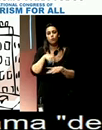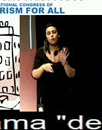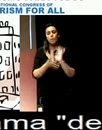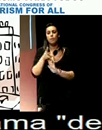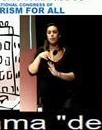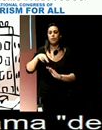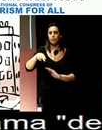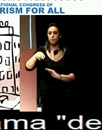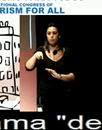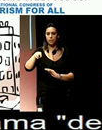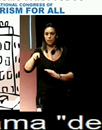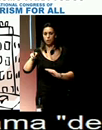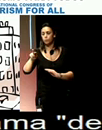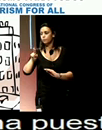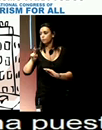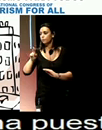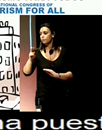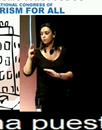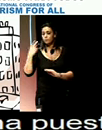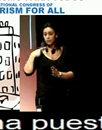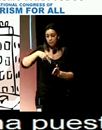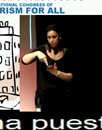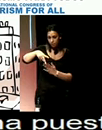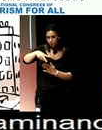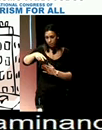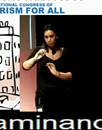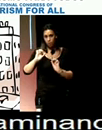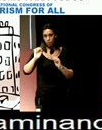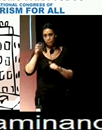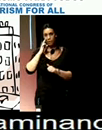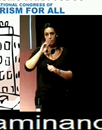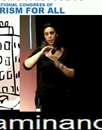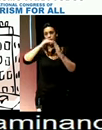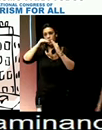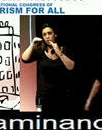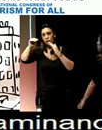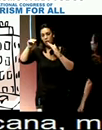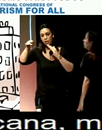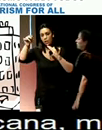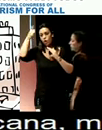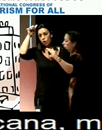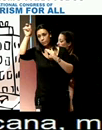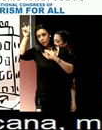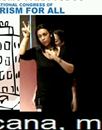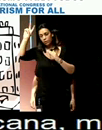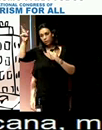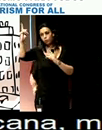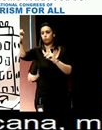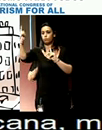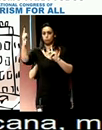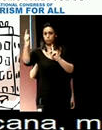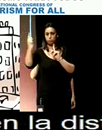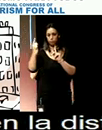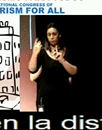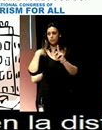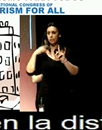a friend of ours was walking through a beach in Mexico, and once he saw a man that was